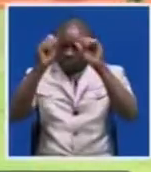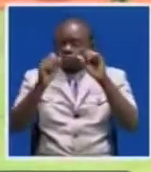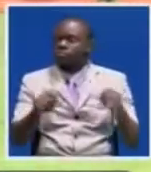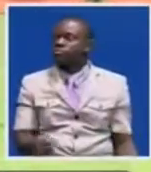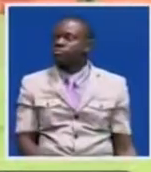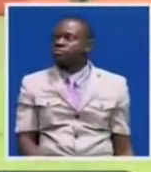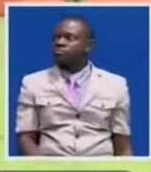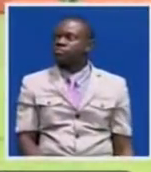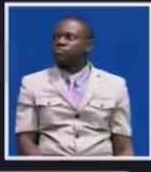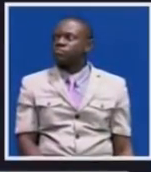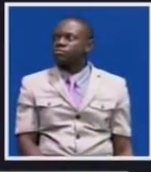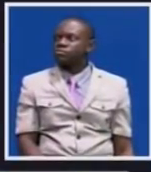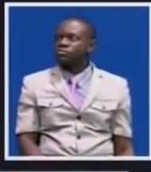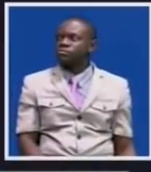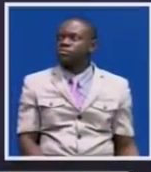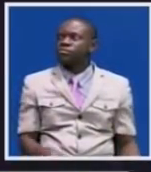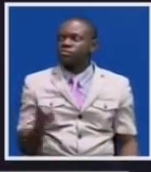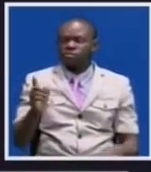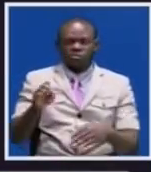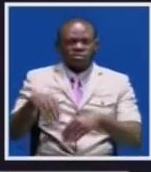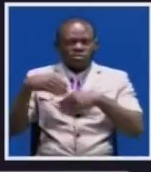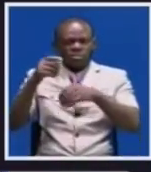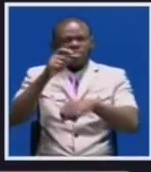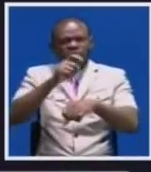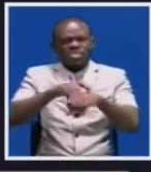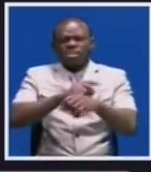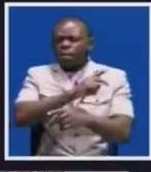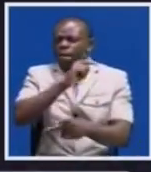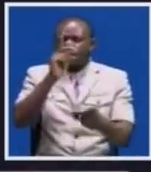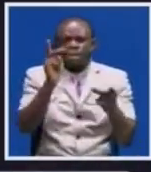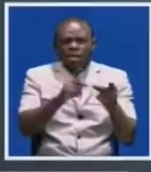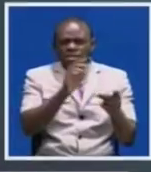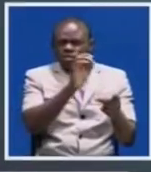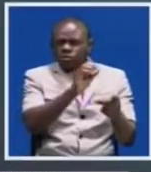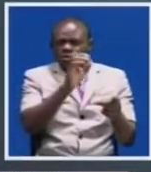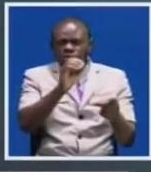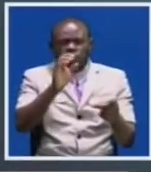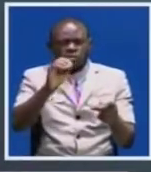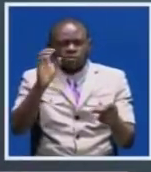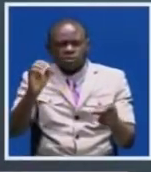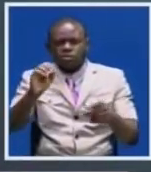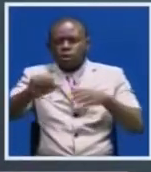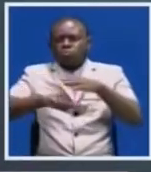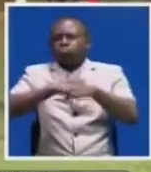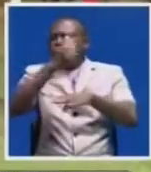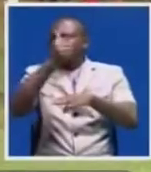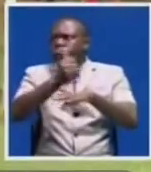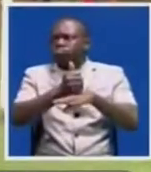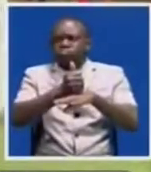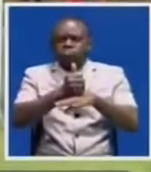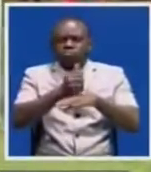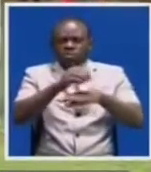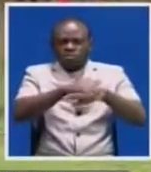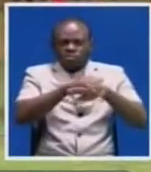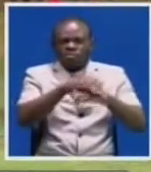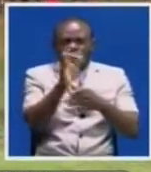The handover was perfectly timed, and at exactly midnight, the flag was hoisted, replacing the British flag. The